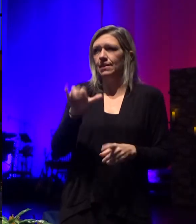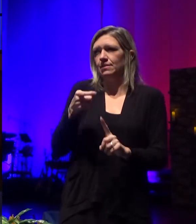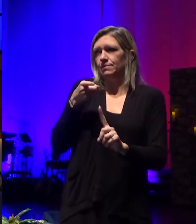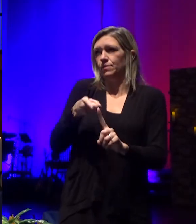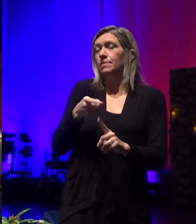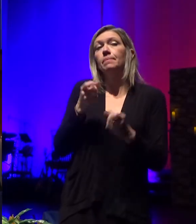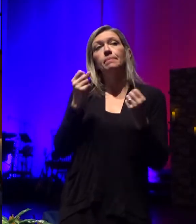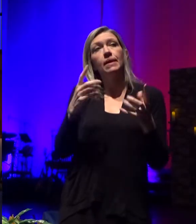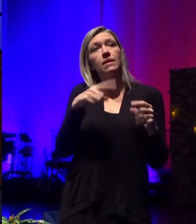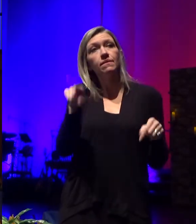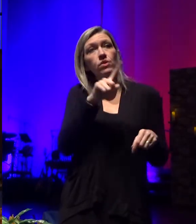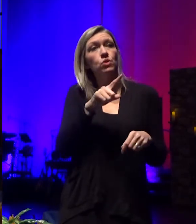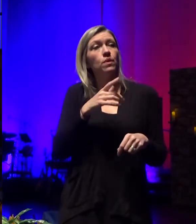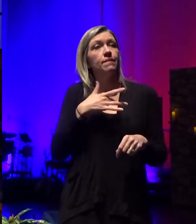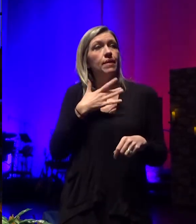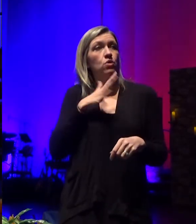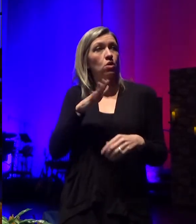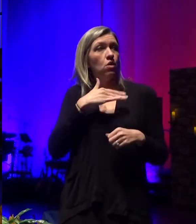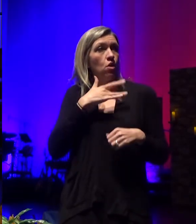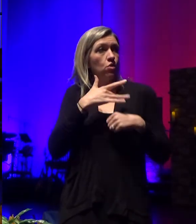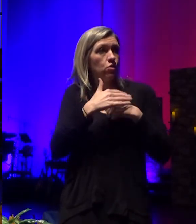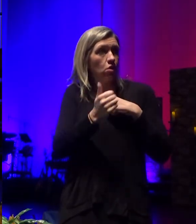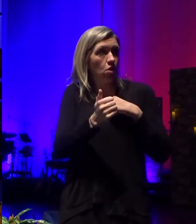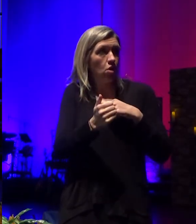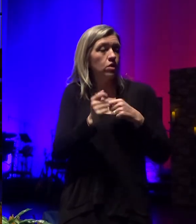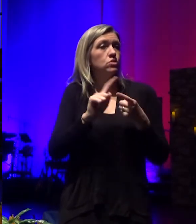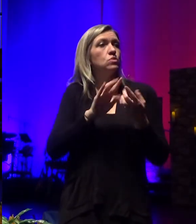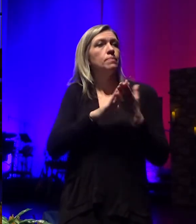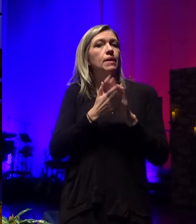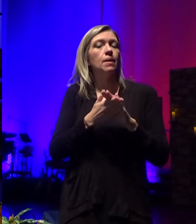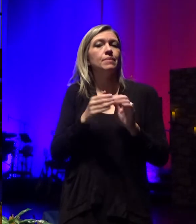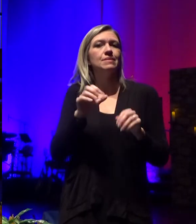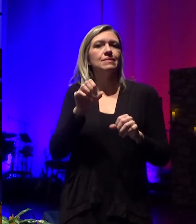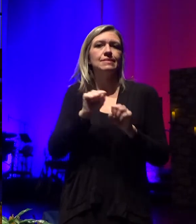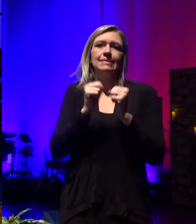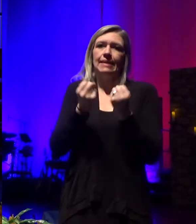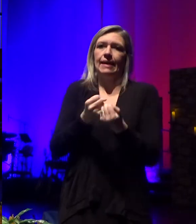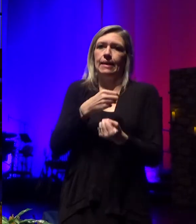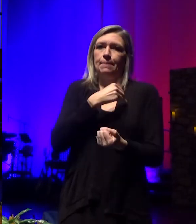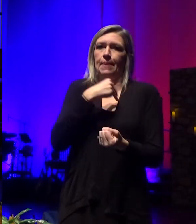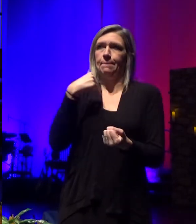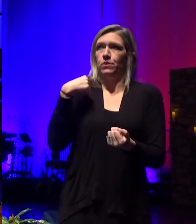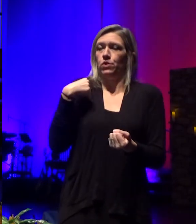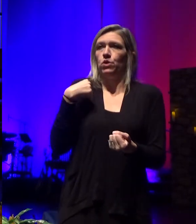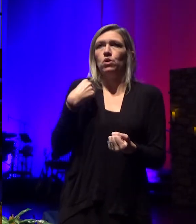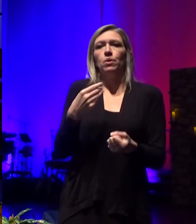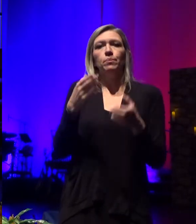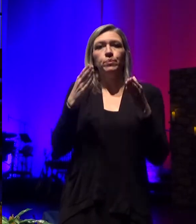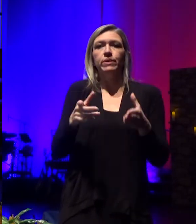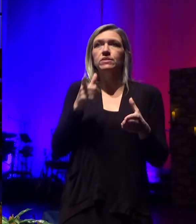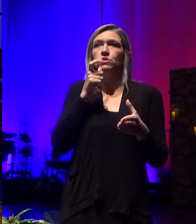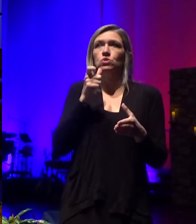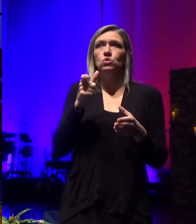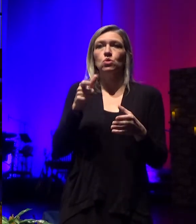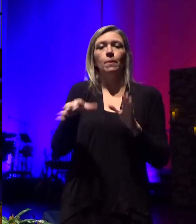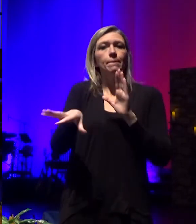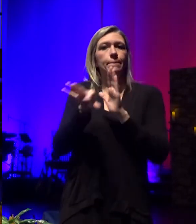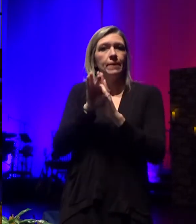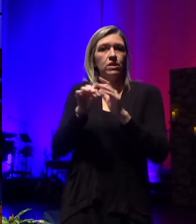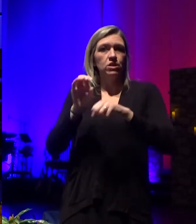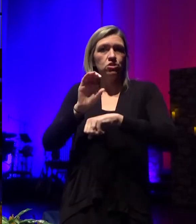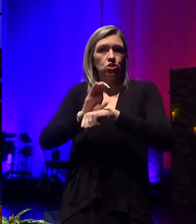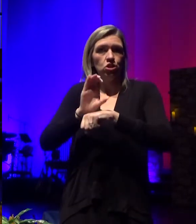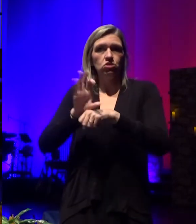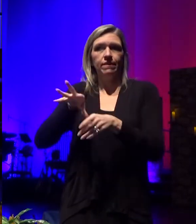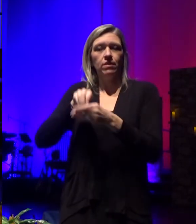call to be a Nautilus Society member, one who has designated the church in their estate plans